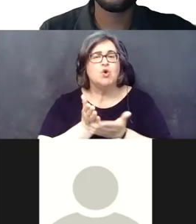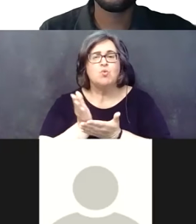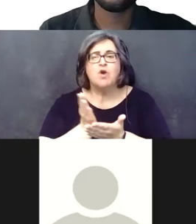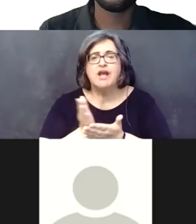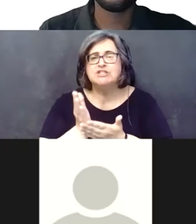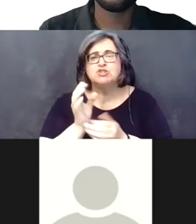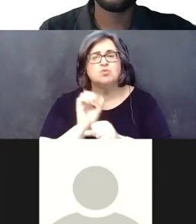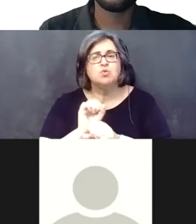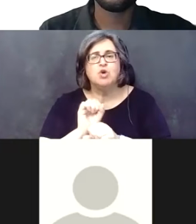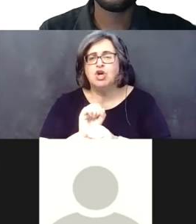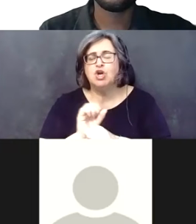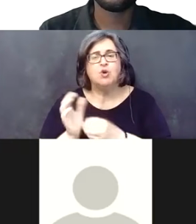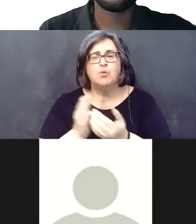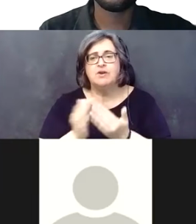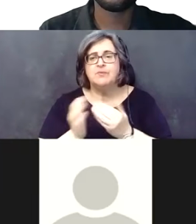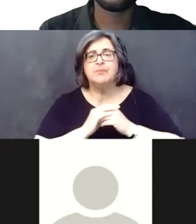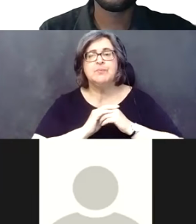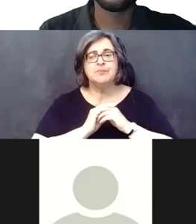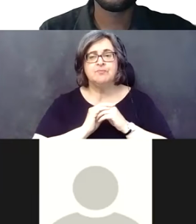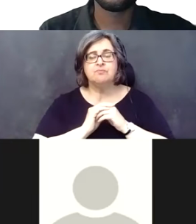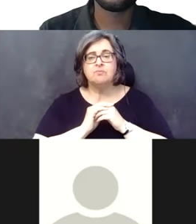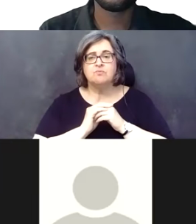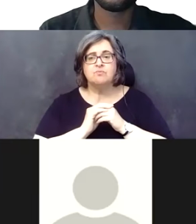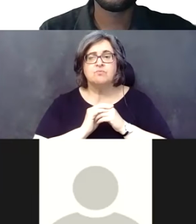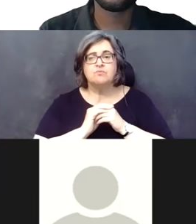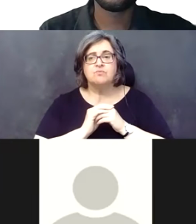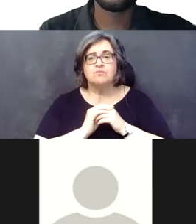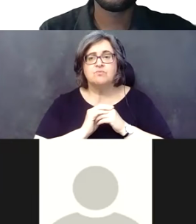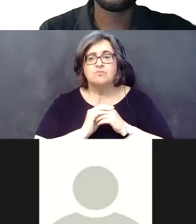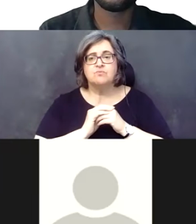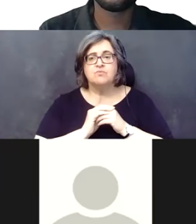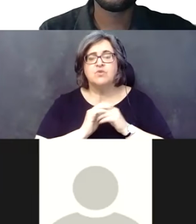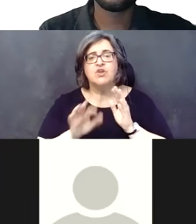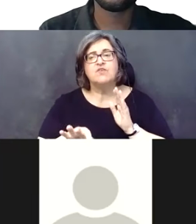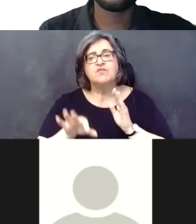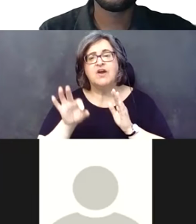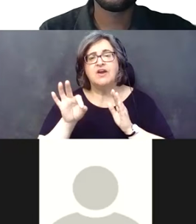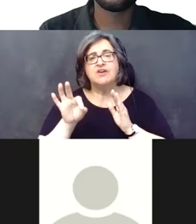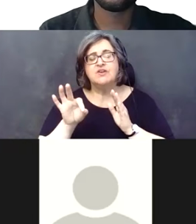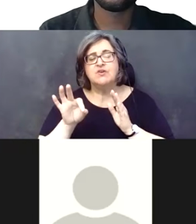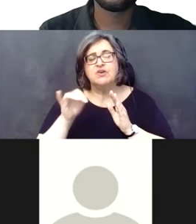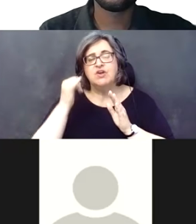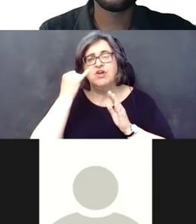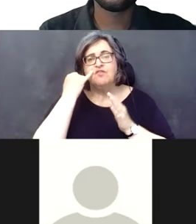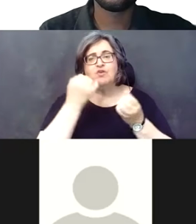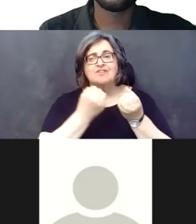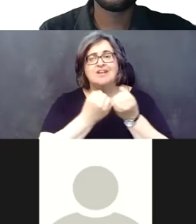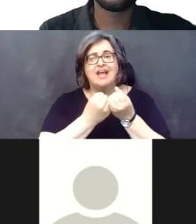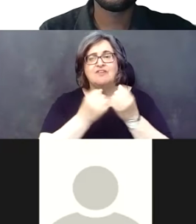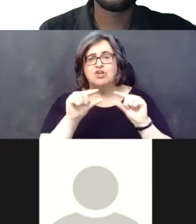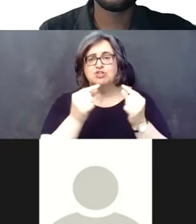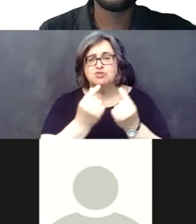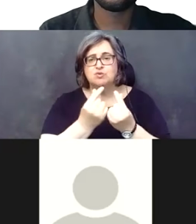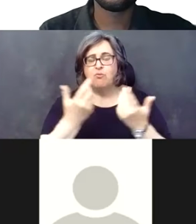you like, and then find out if there's an advocacy group in